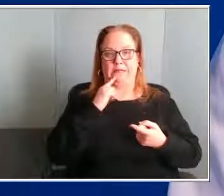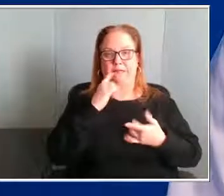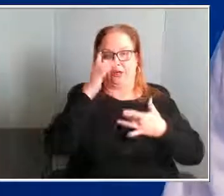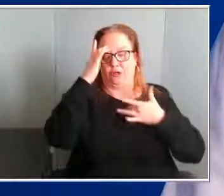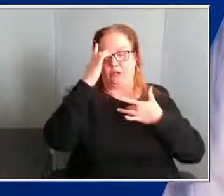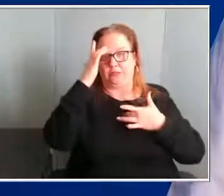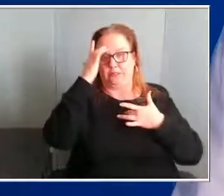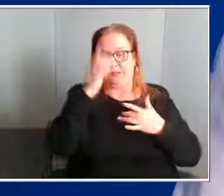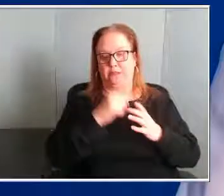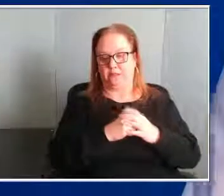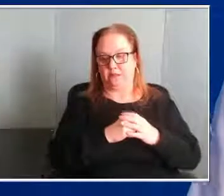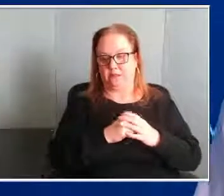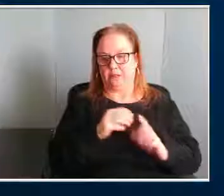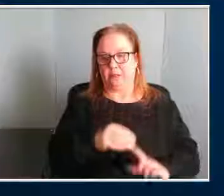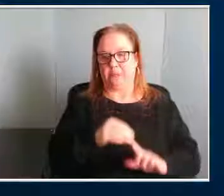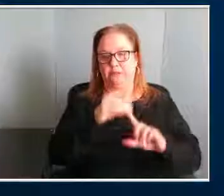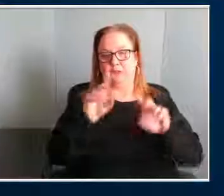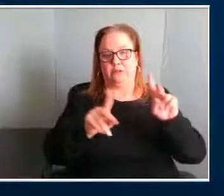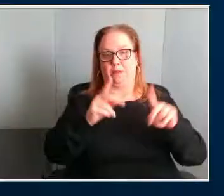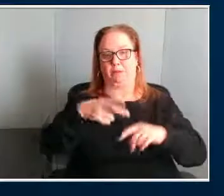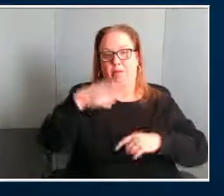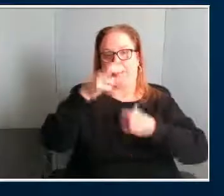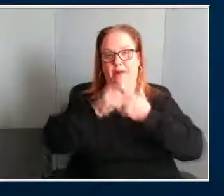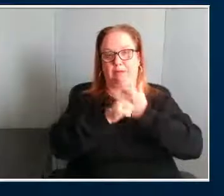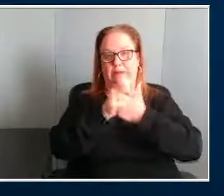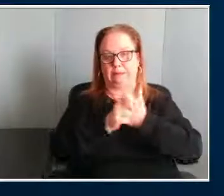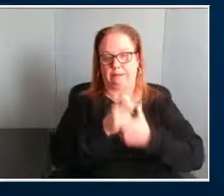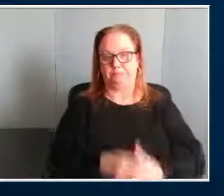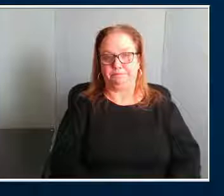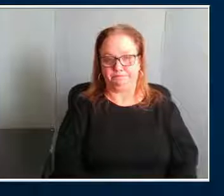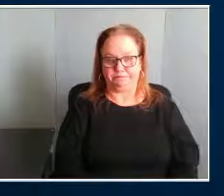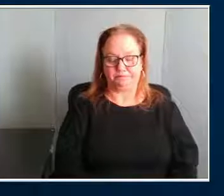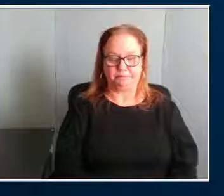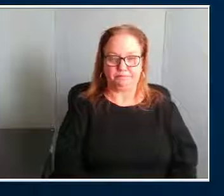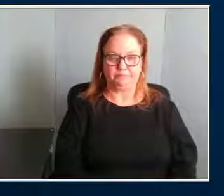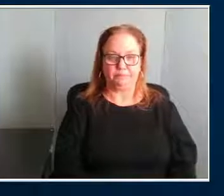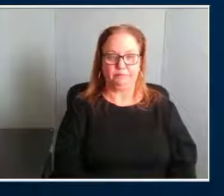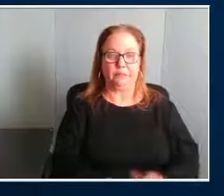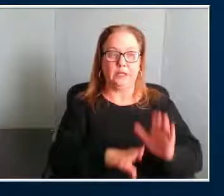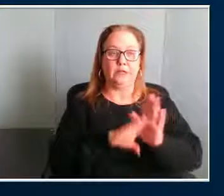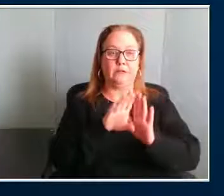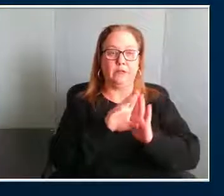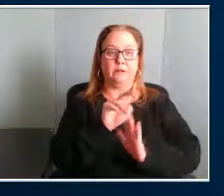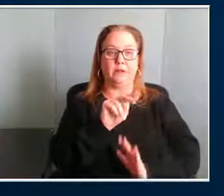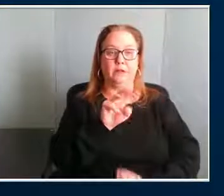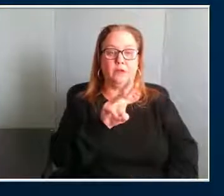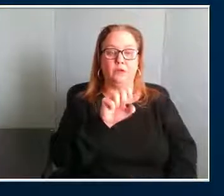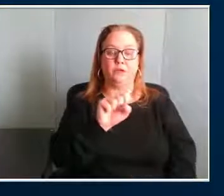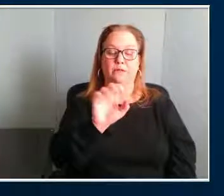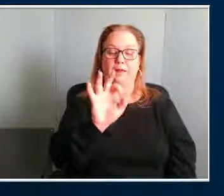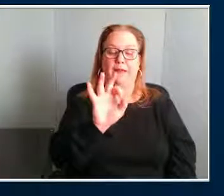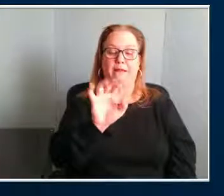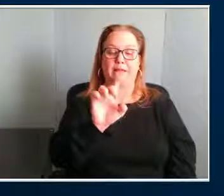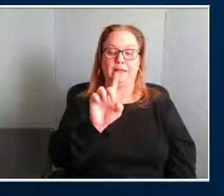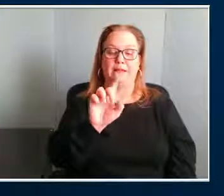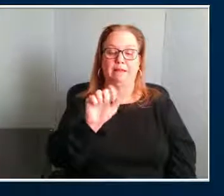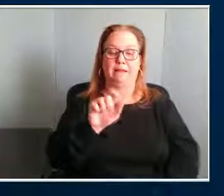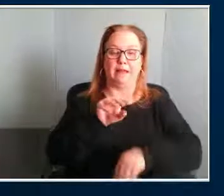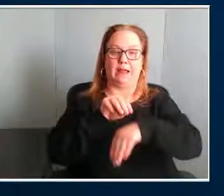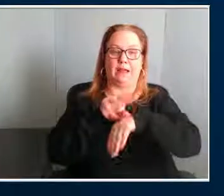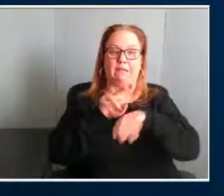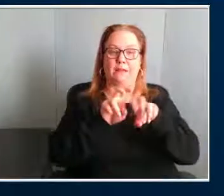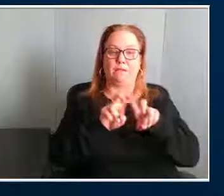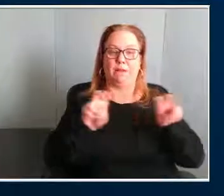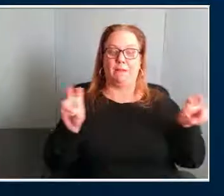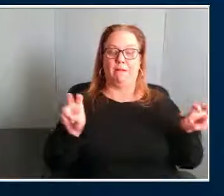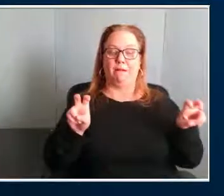for those people that are high at risk. Well, some developing news now from an FDA advisory panel that's going to be meeting